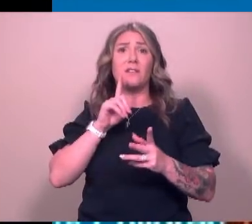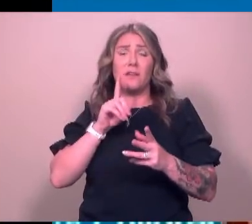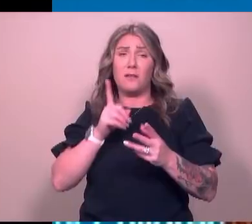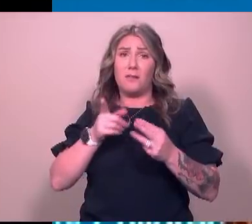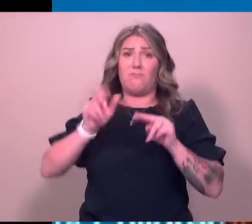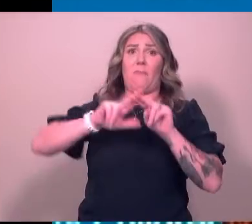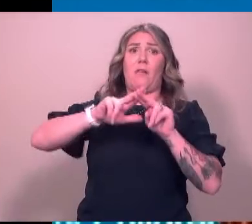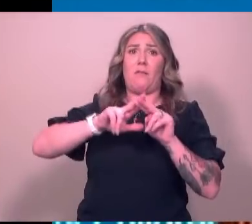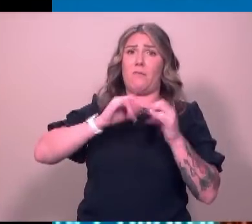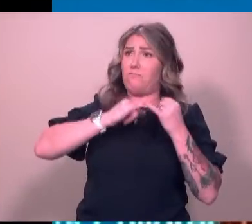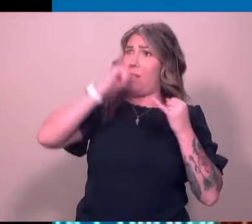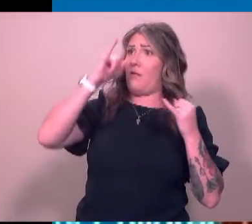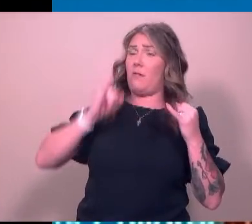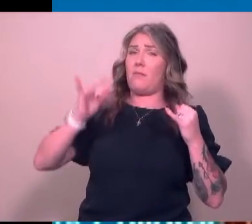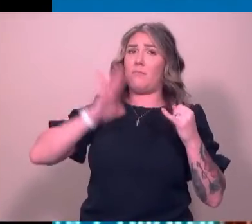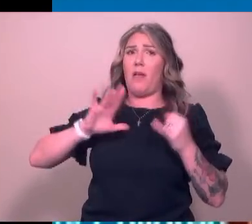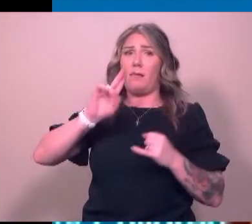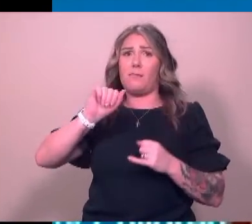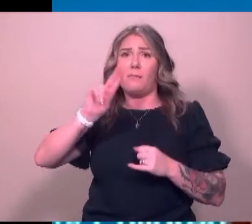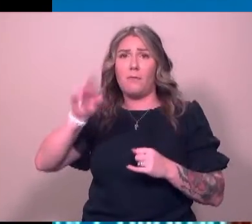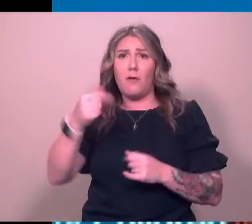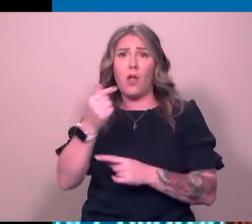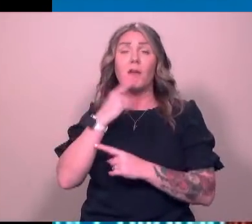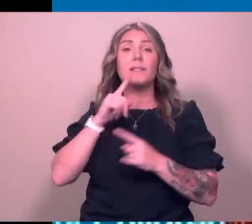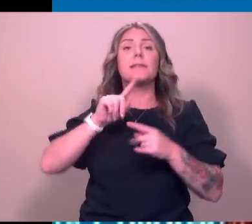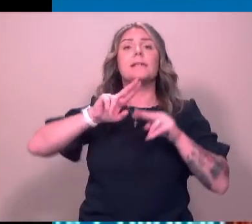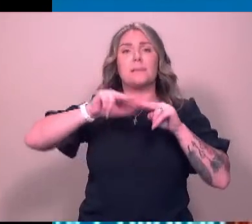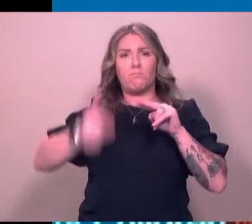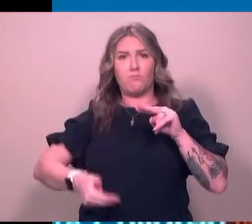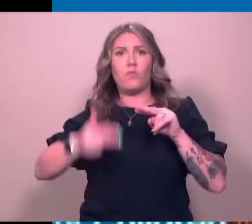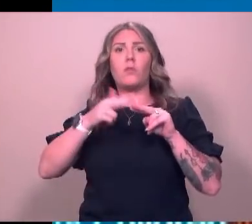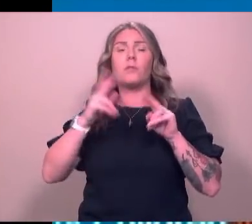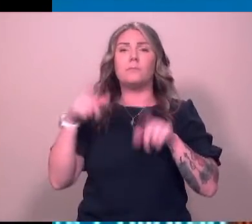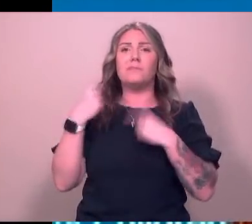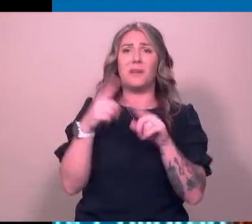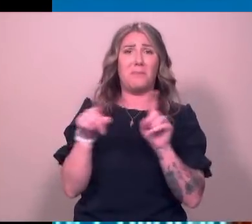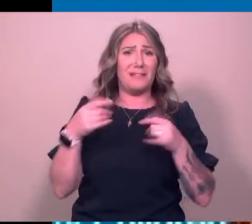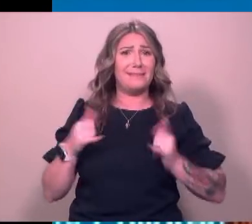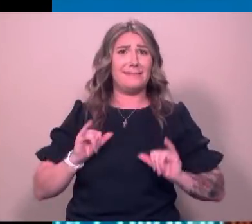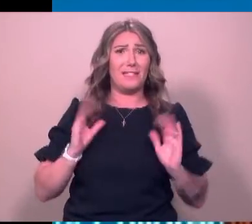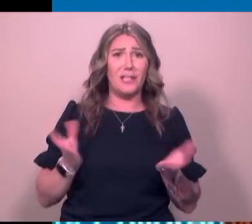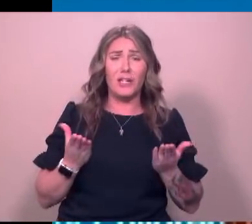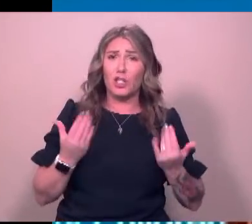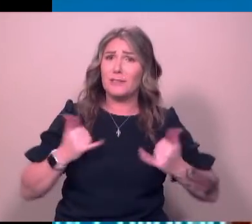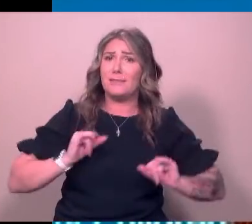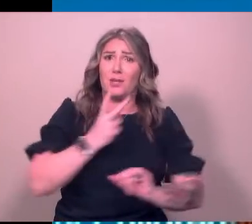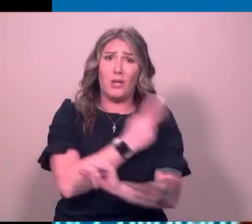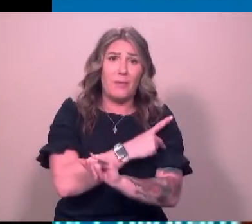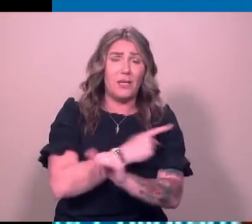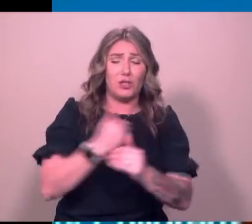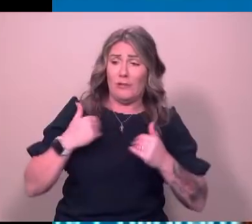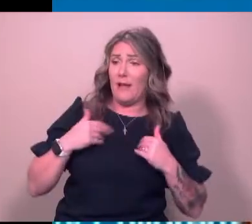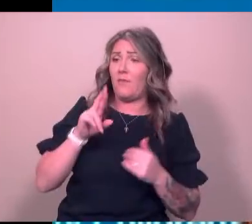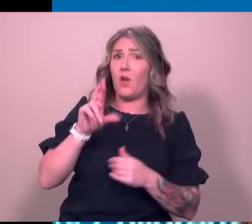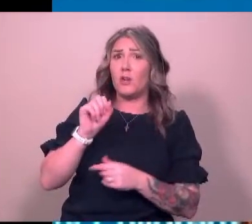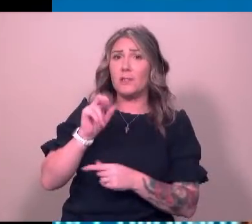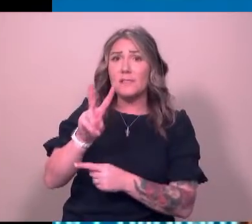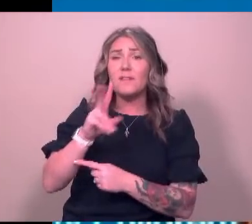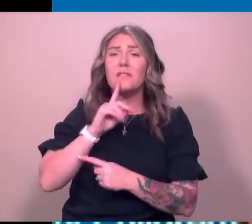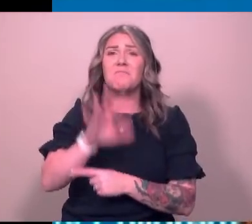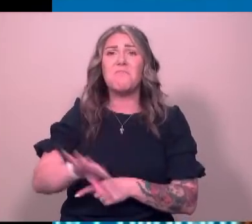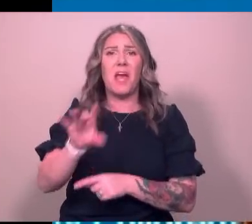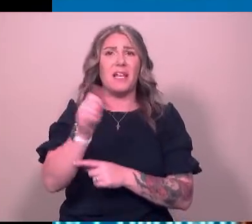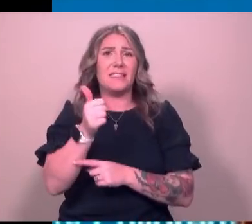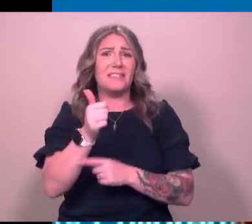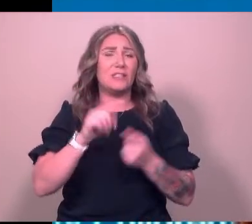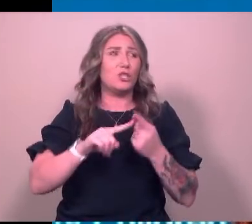spike back in August. And RSV has decreased since then, but it's still here. We still have patients in-house with RSV. We have around 10 to